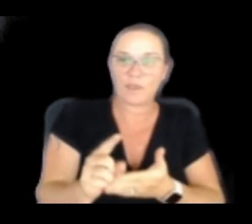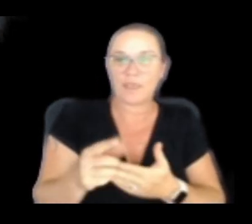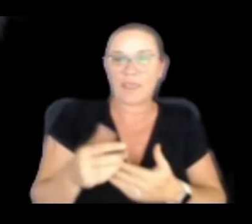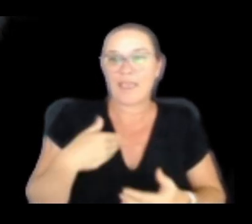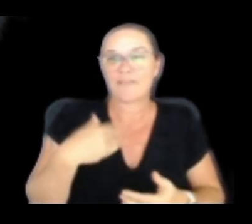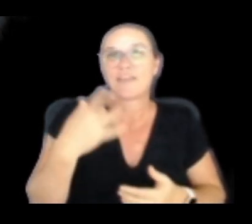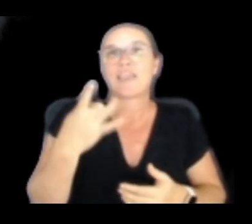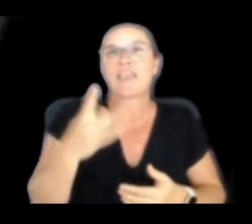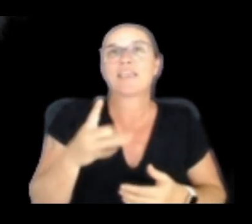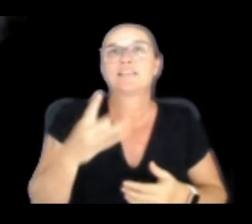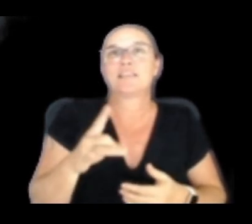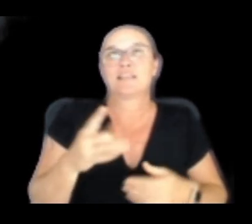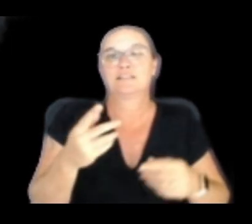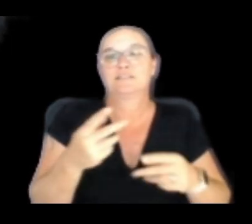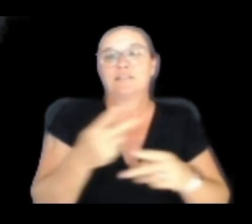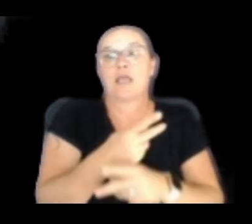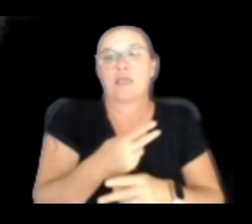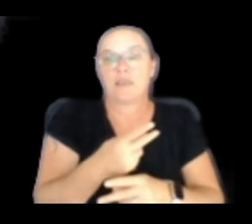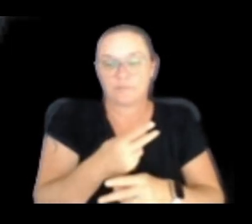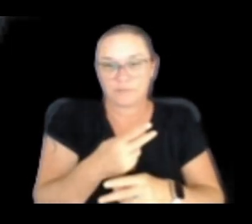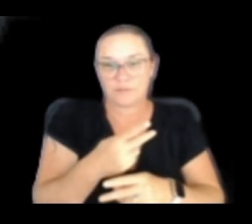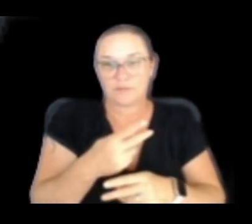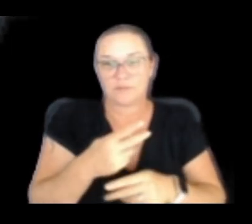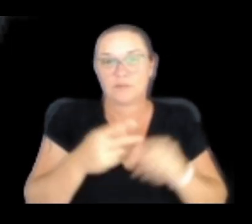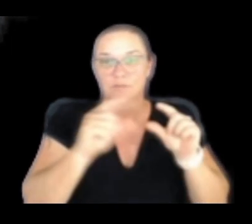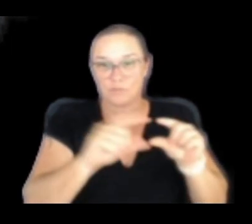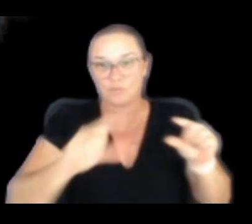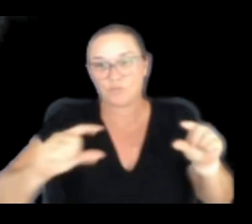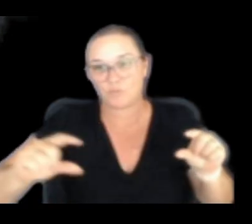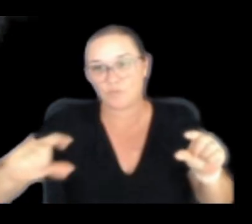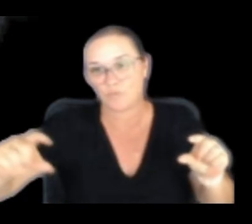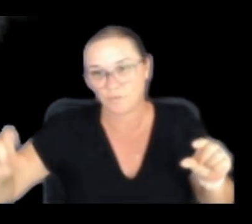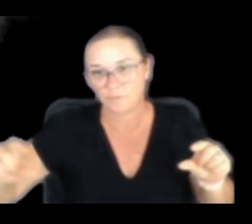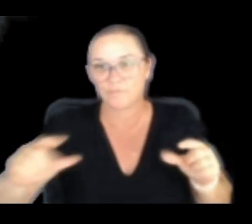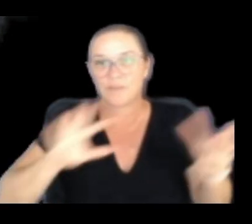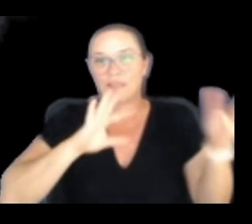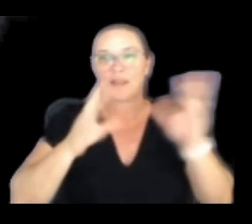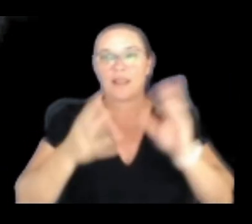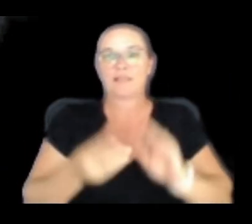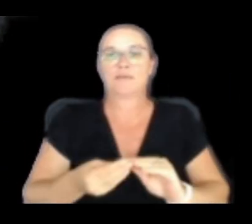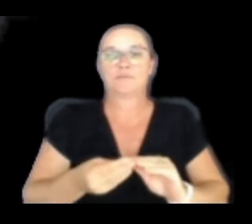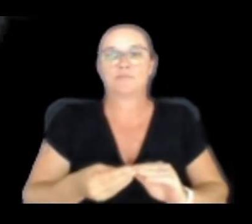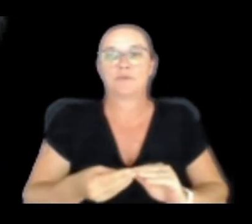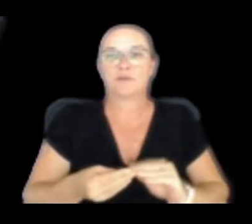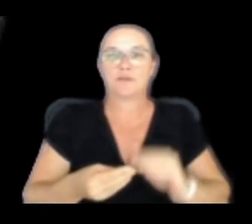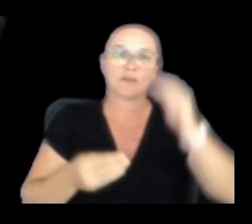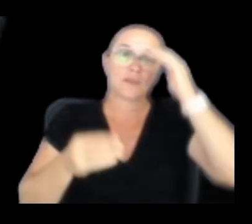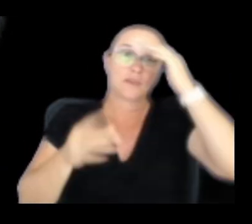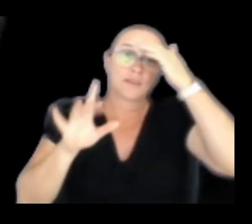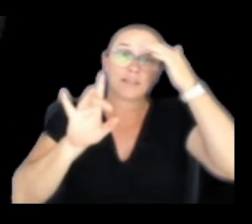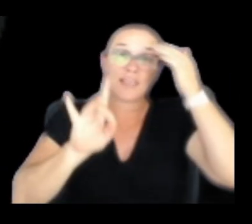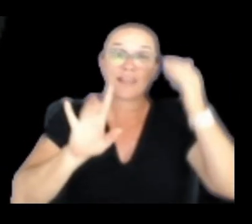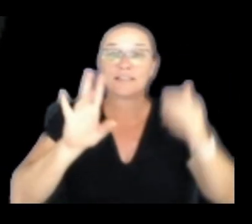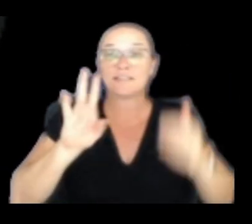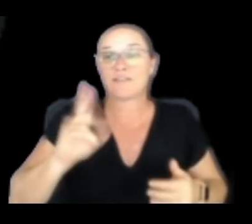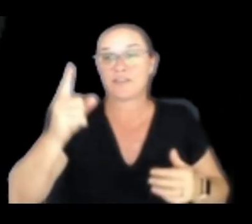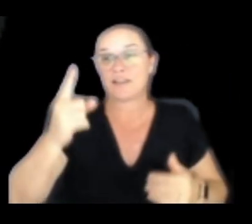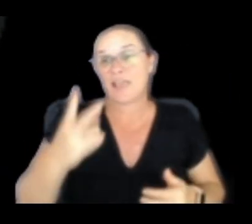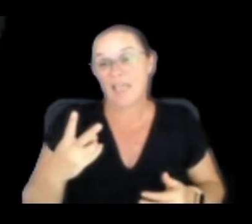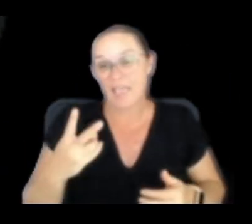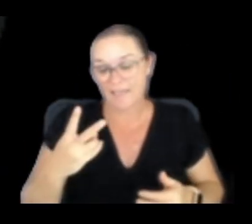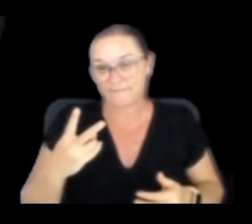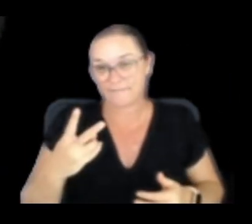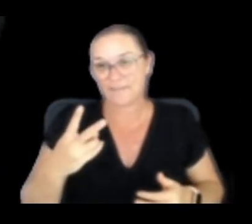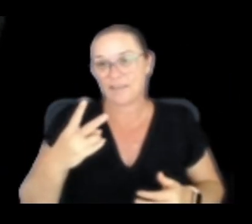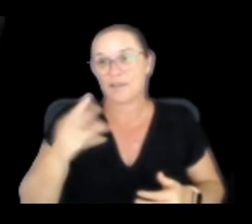about 5 million cubic meter episodes adds up to 87.5 million cubic meters, or 23